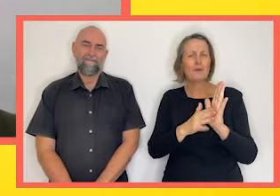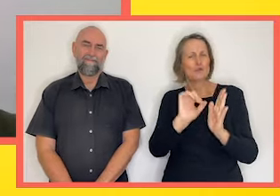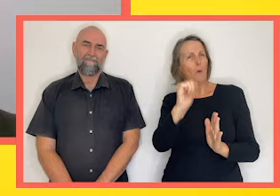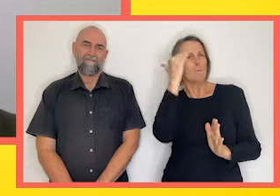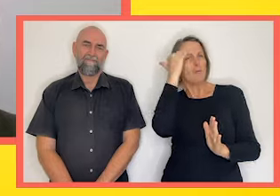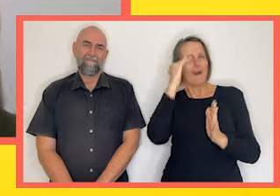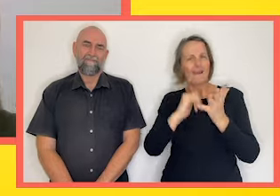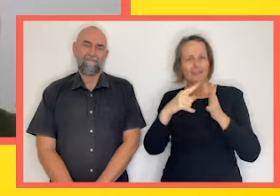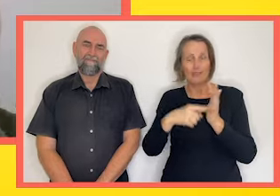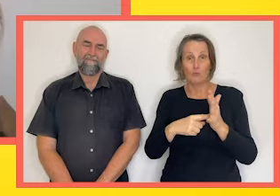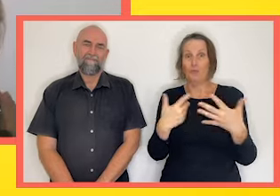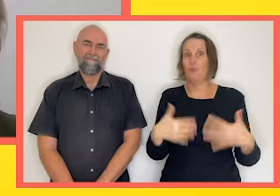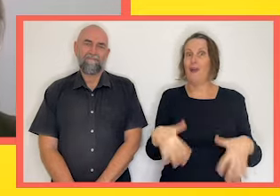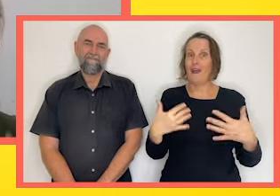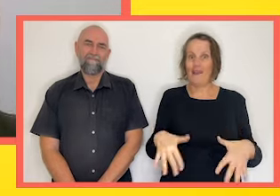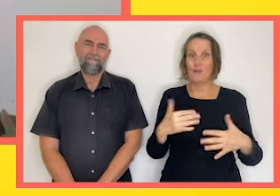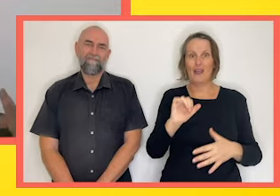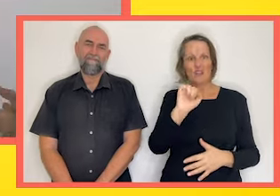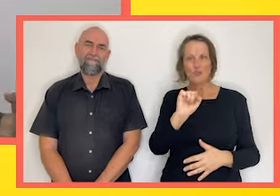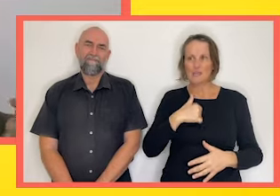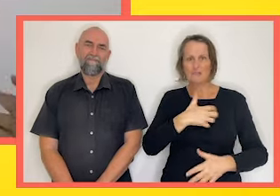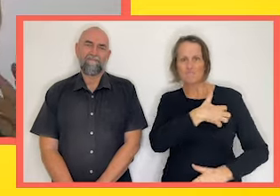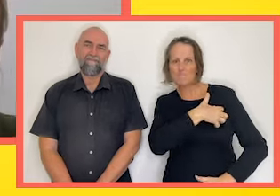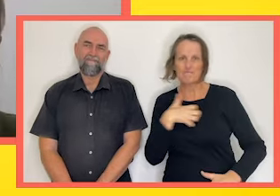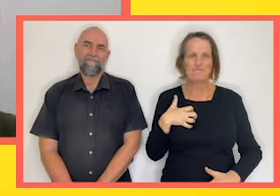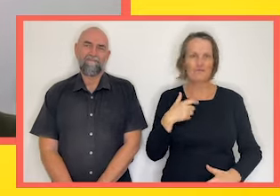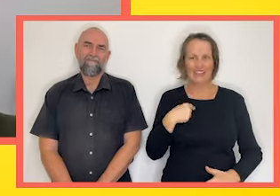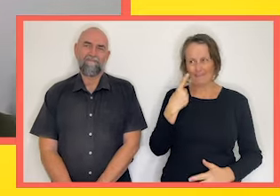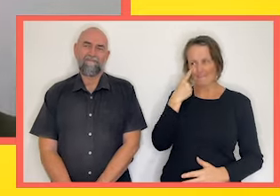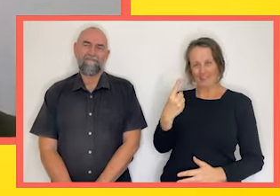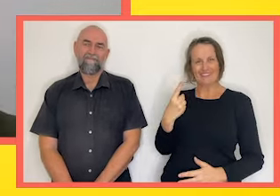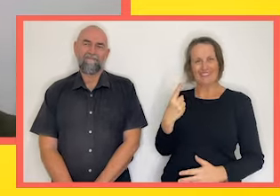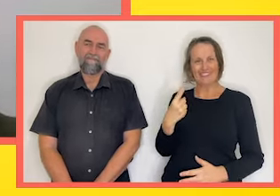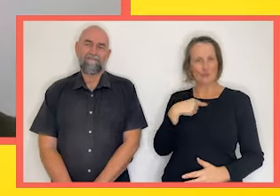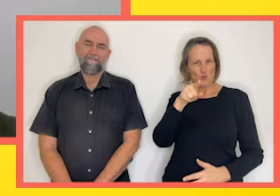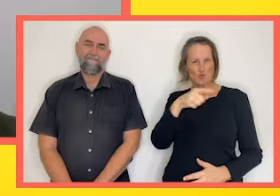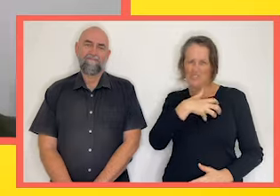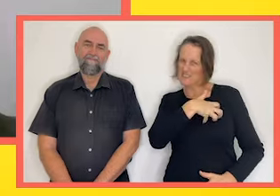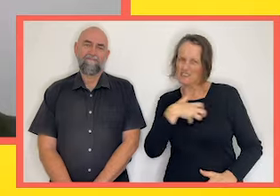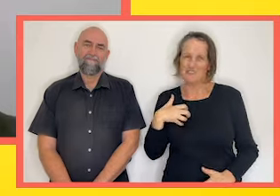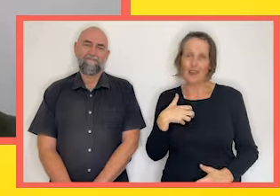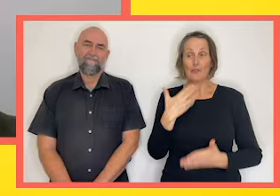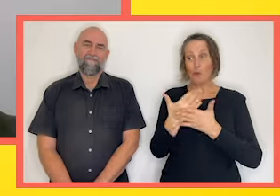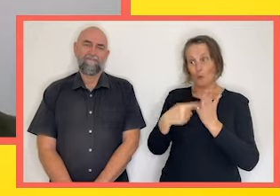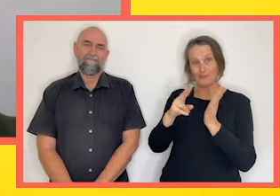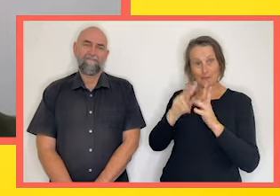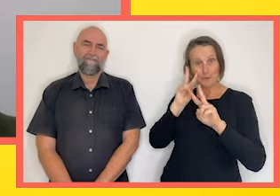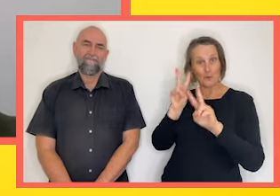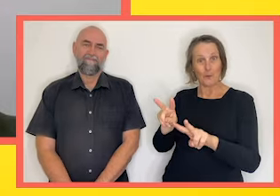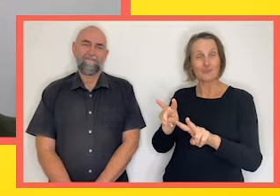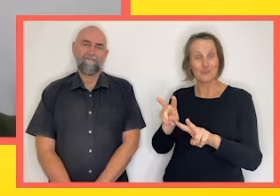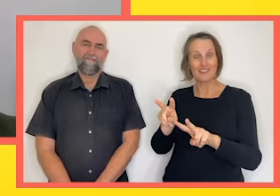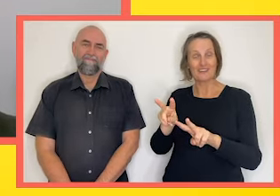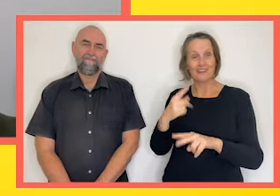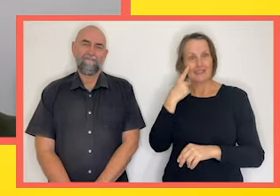that you have and the competitive nature that you can feel from you. And then watching that on TV and to see that